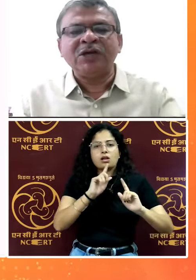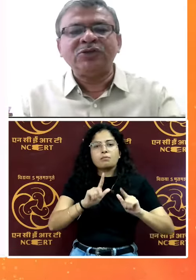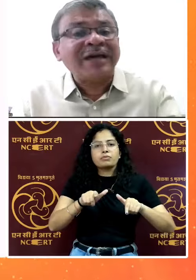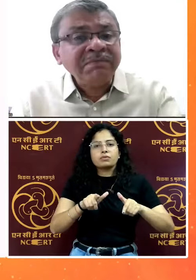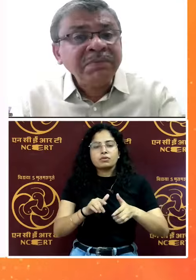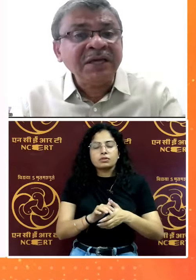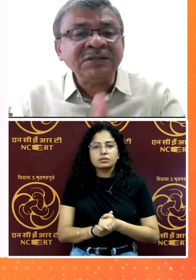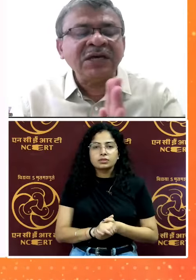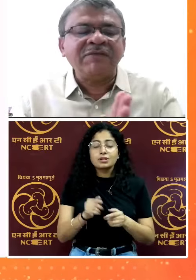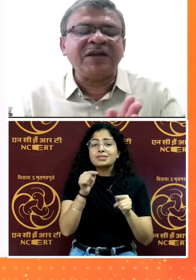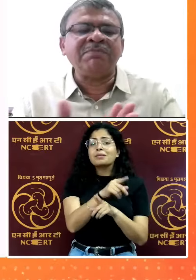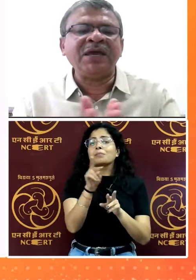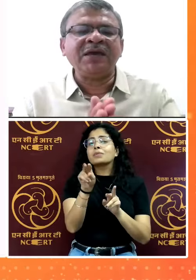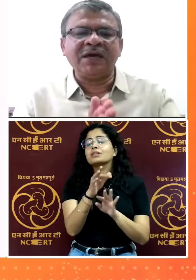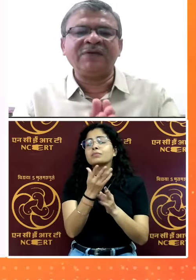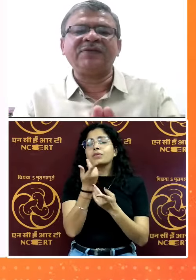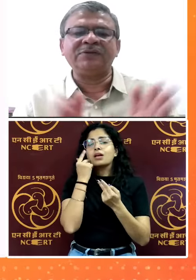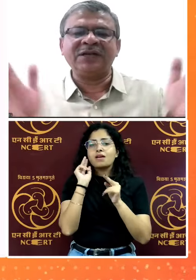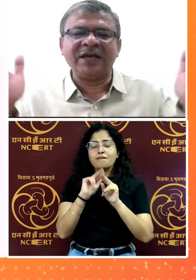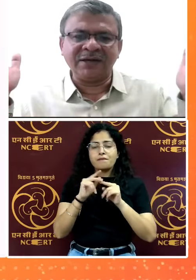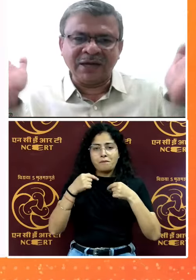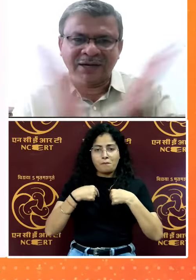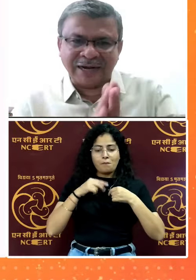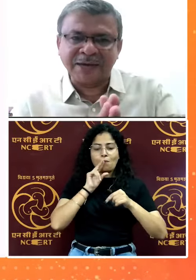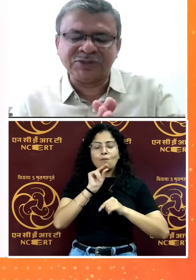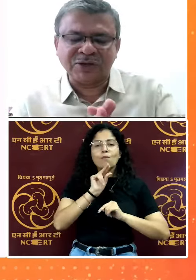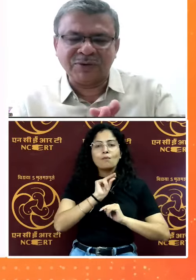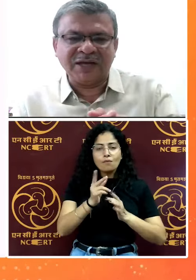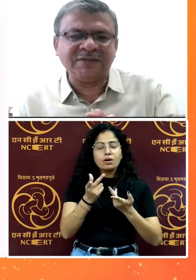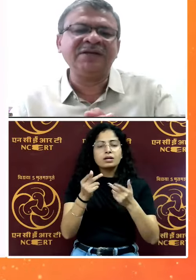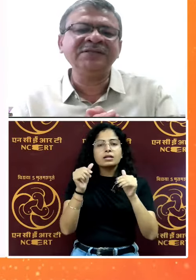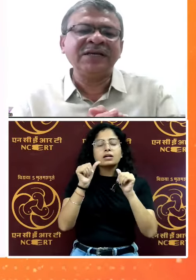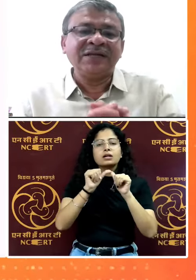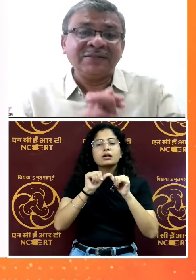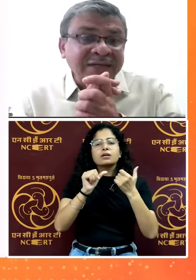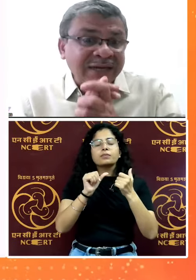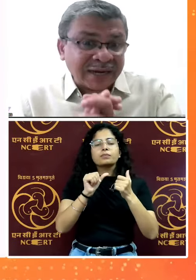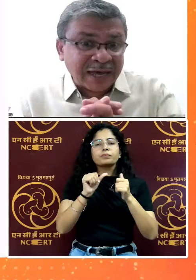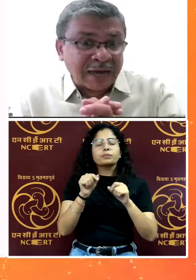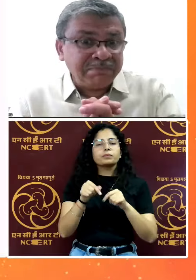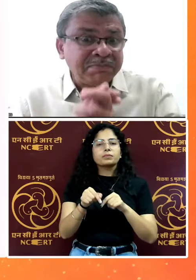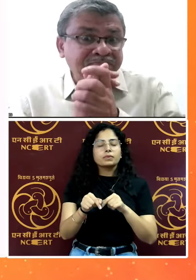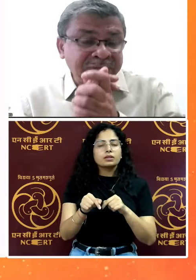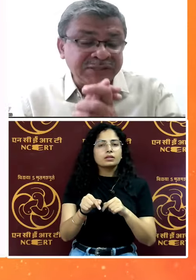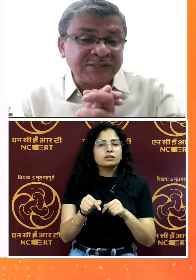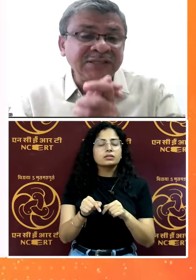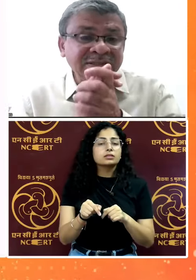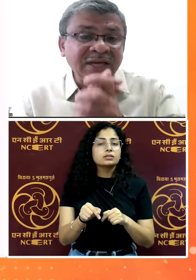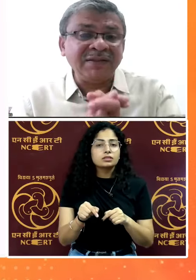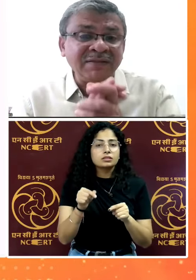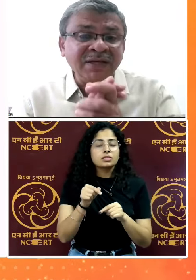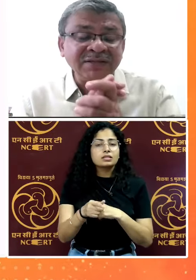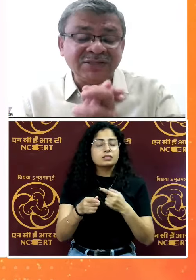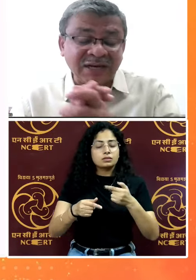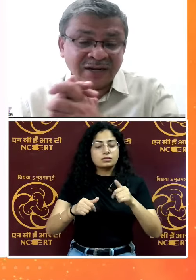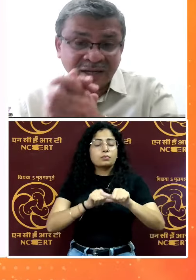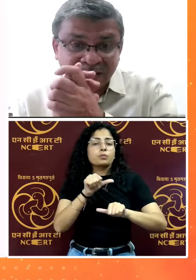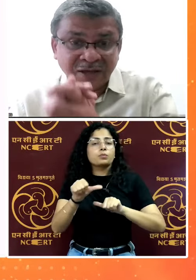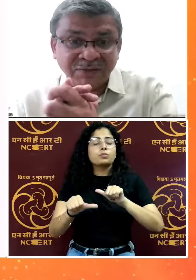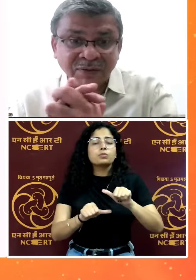delay. So that means when I make a sound like a clap sound like this, the clap persists in